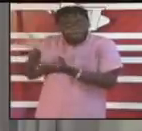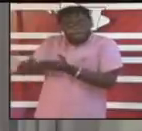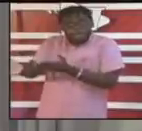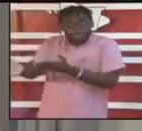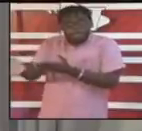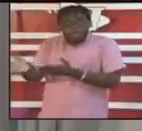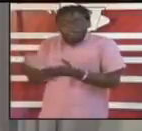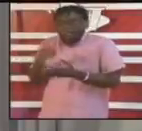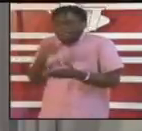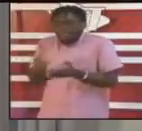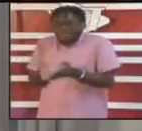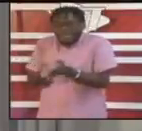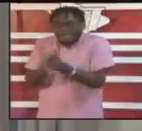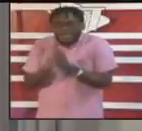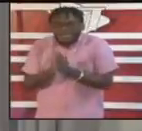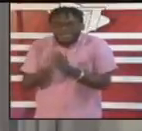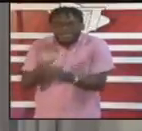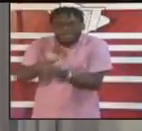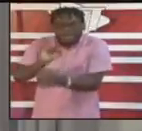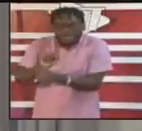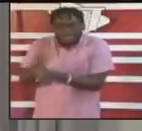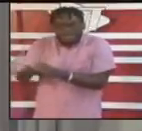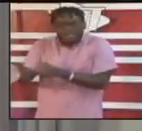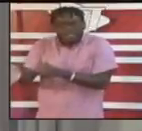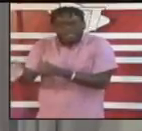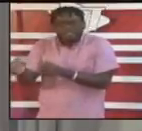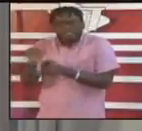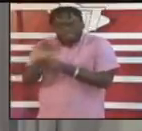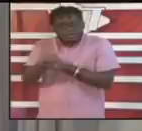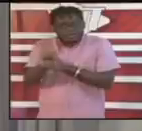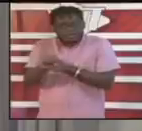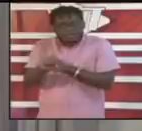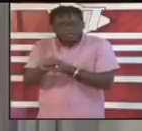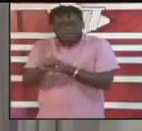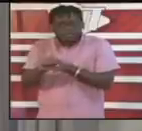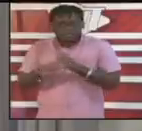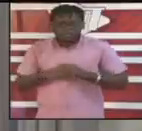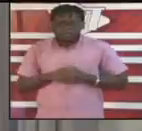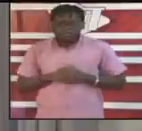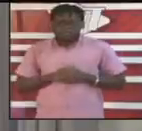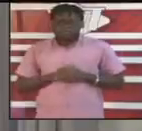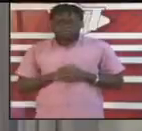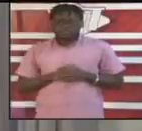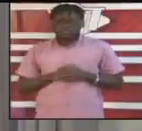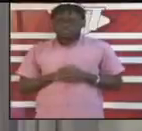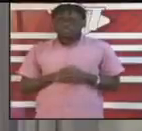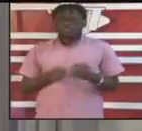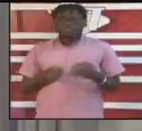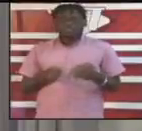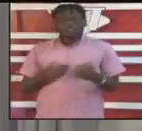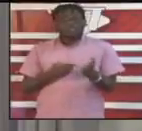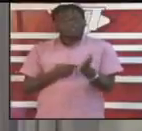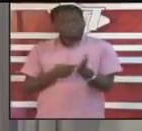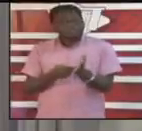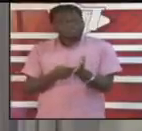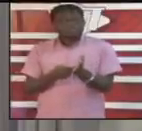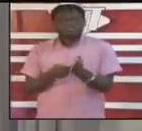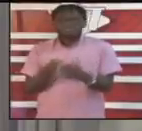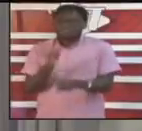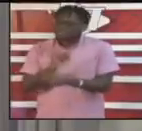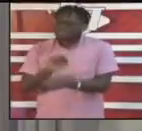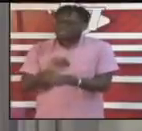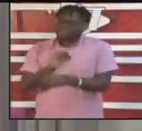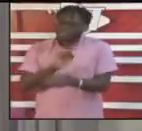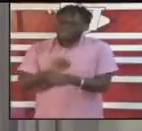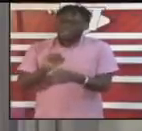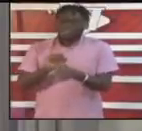doing was doing their jobs. All they were doing was earning an honest living, working on cruise ships. No one asked for